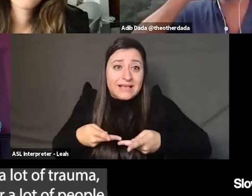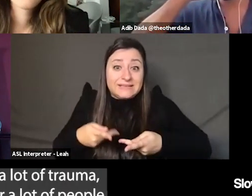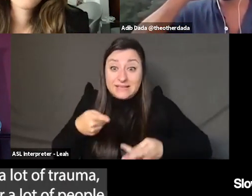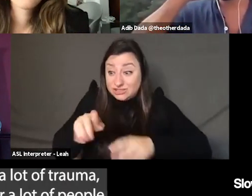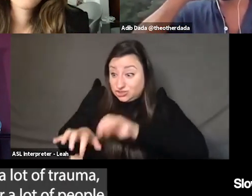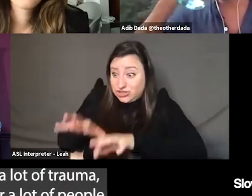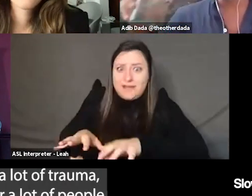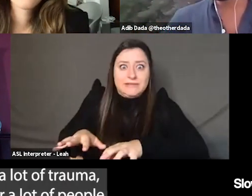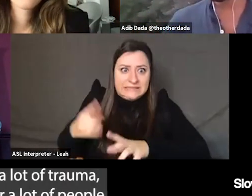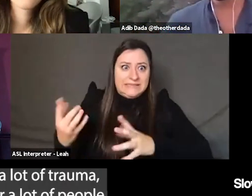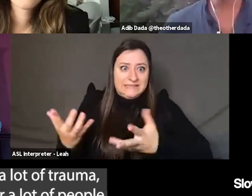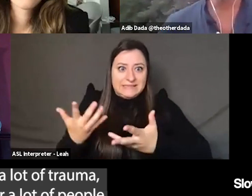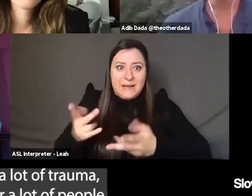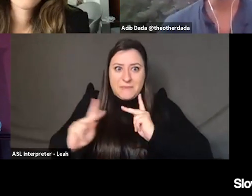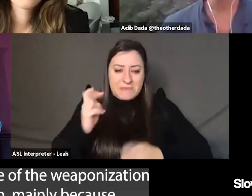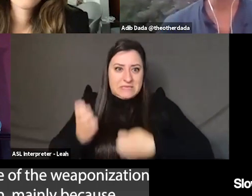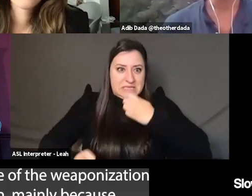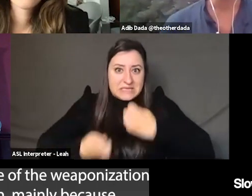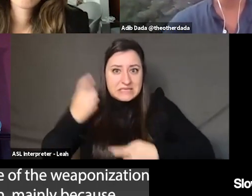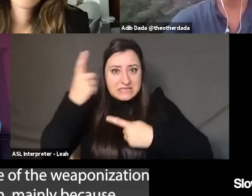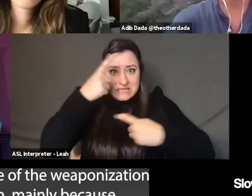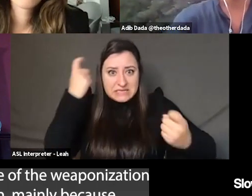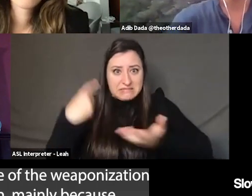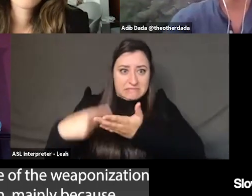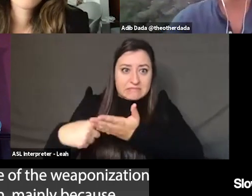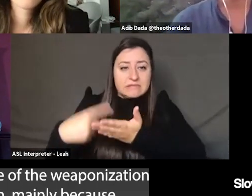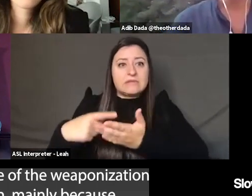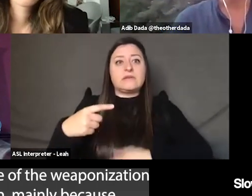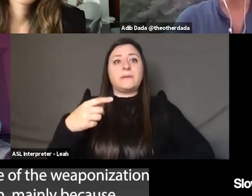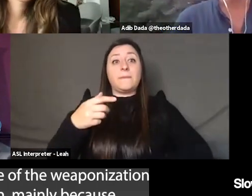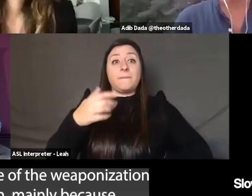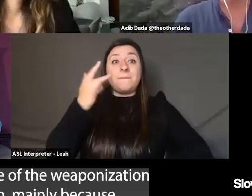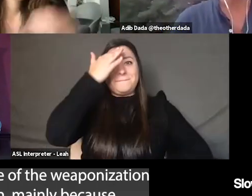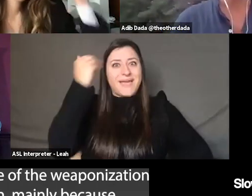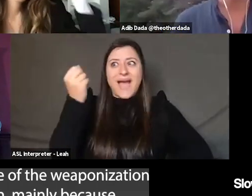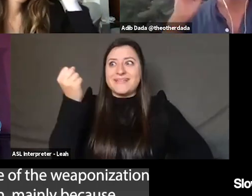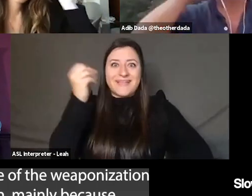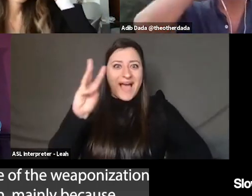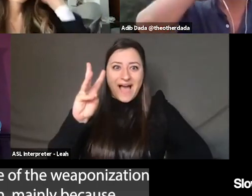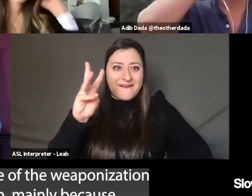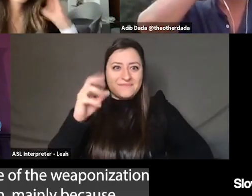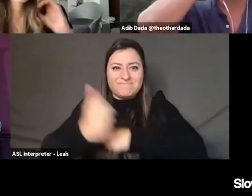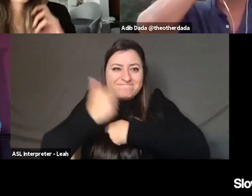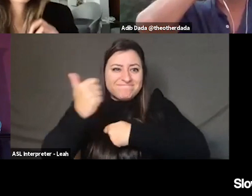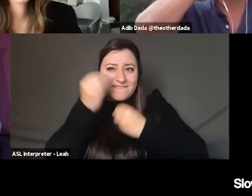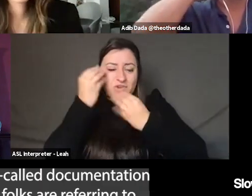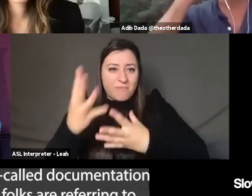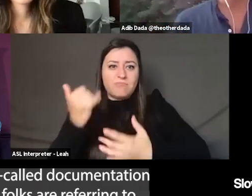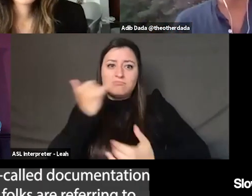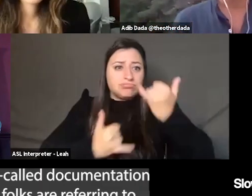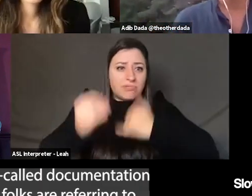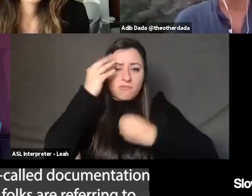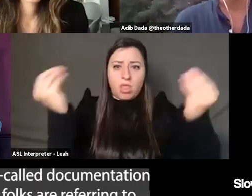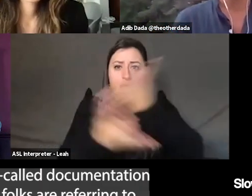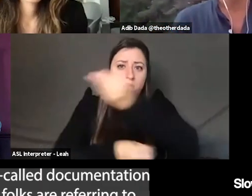a lot of trauma amongst a lot of people, and mainly because of the weaponization of information, mainly because